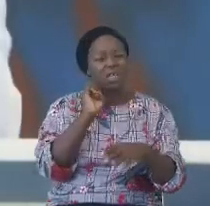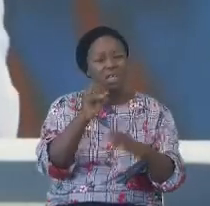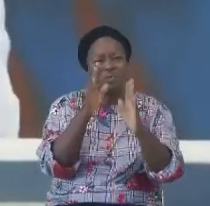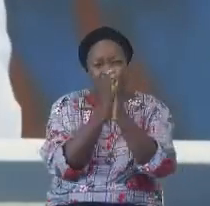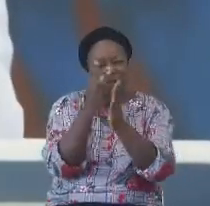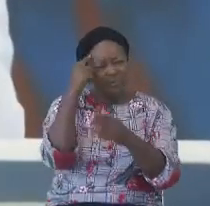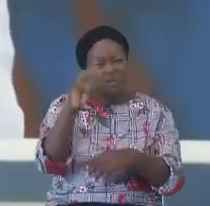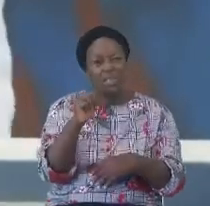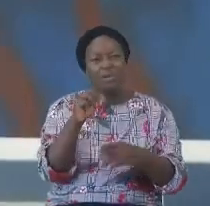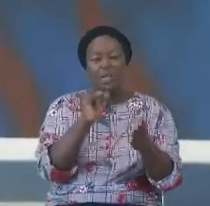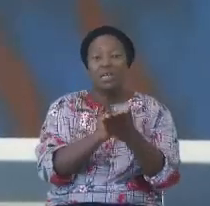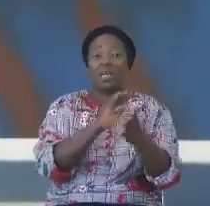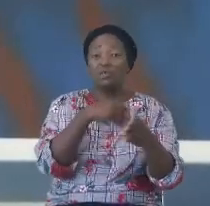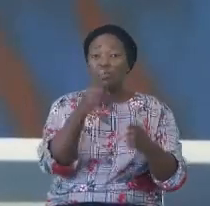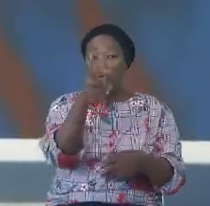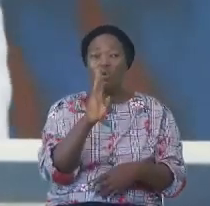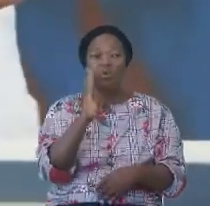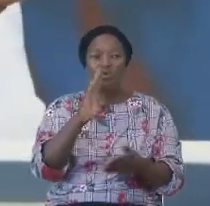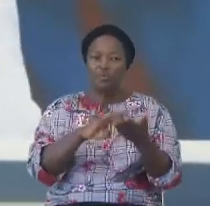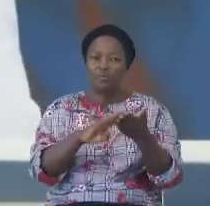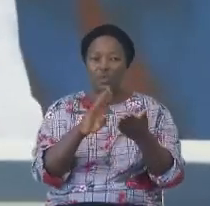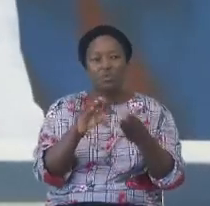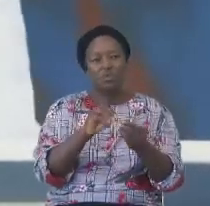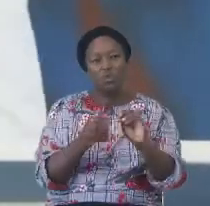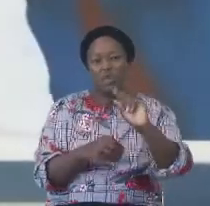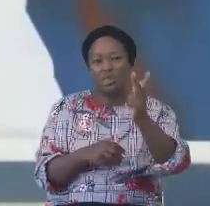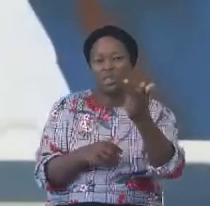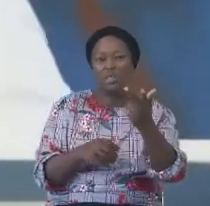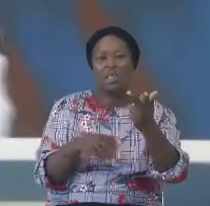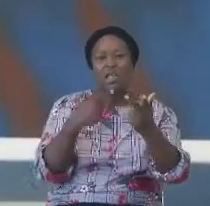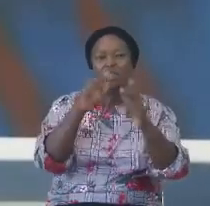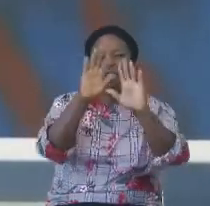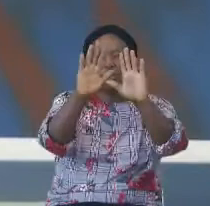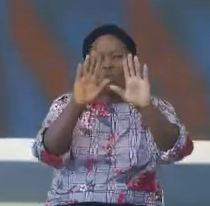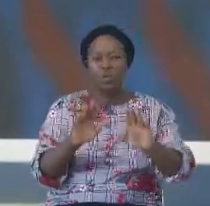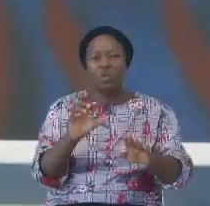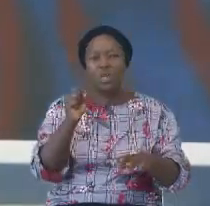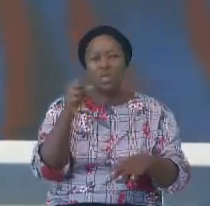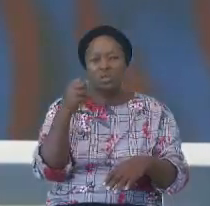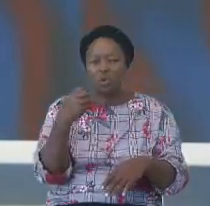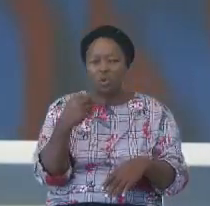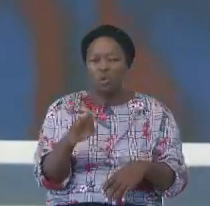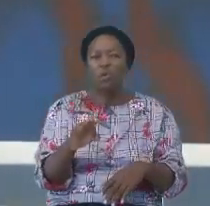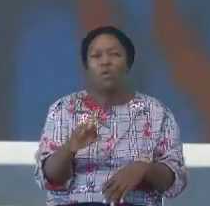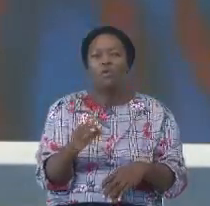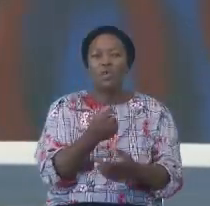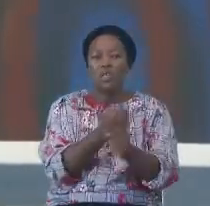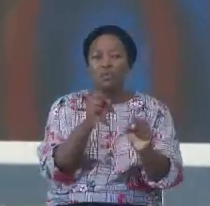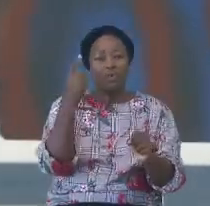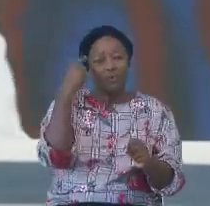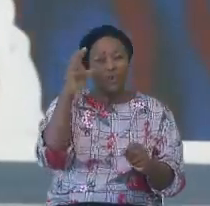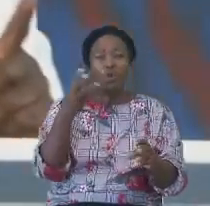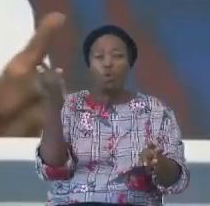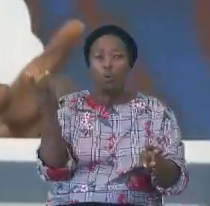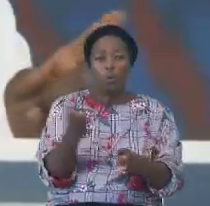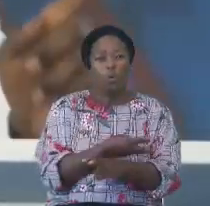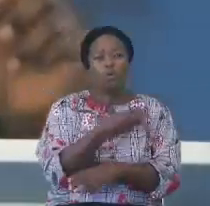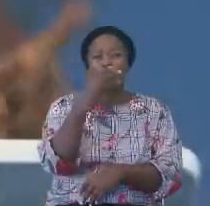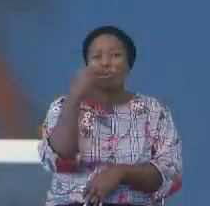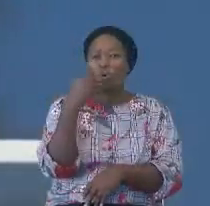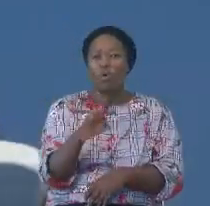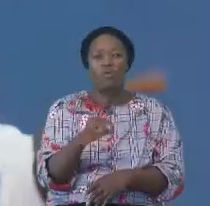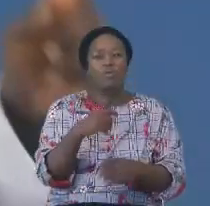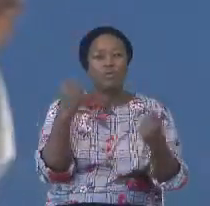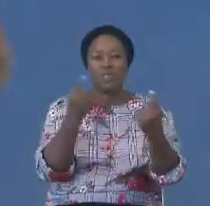made supplication for them that God shall forgive. Number 3, the wonder of salvation for